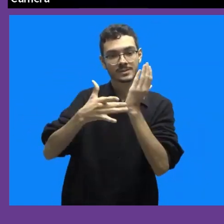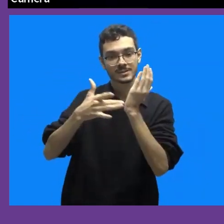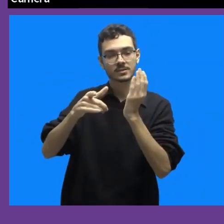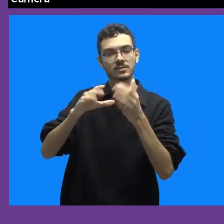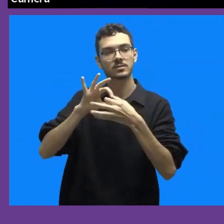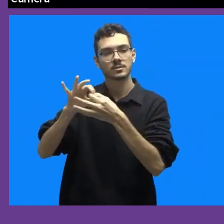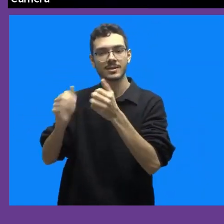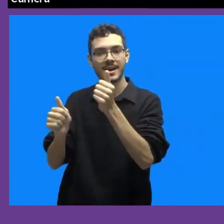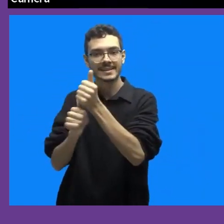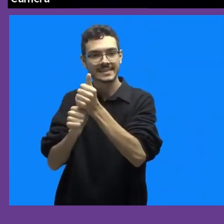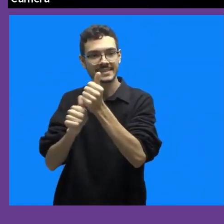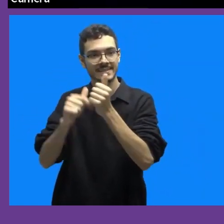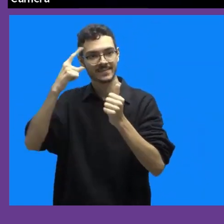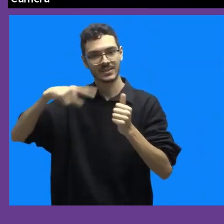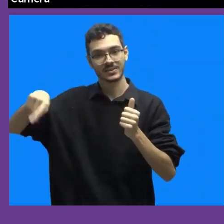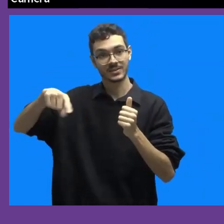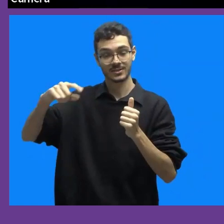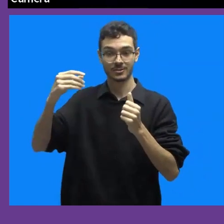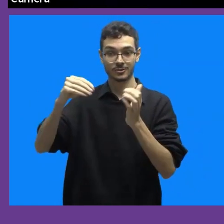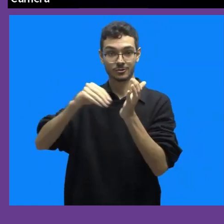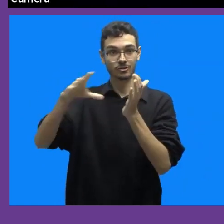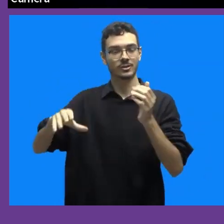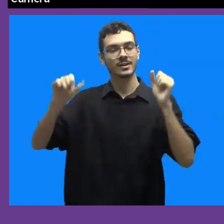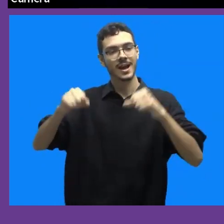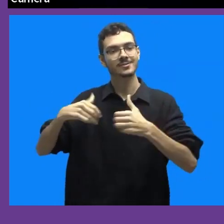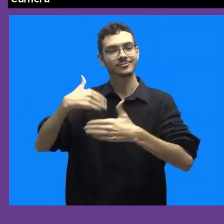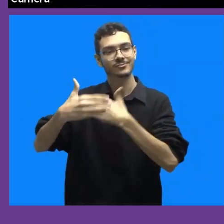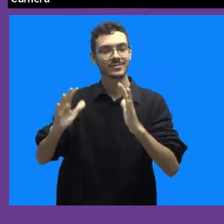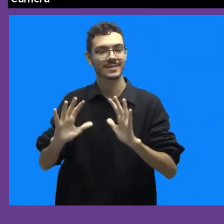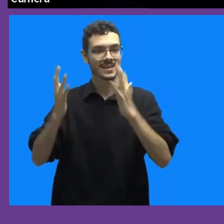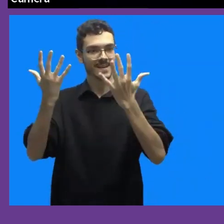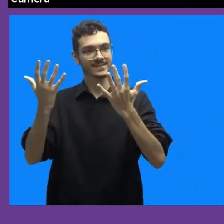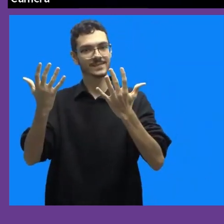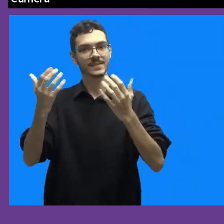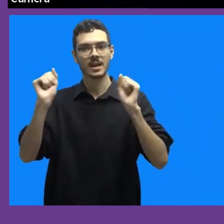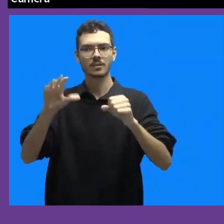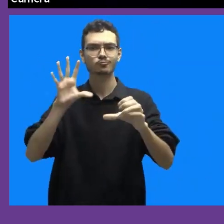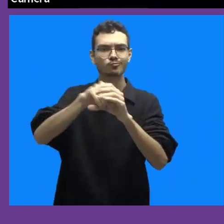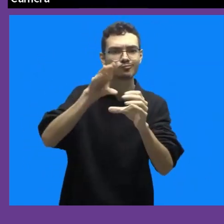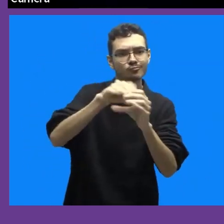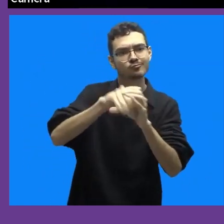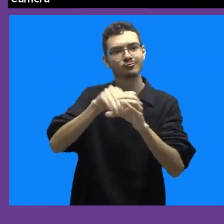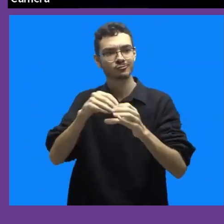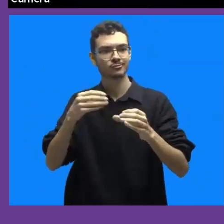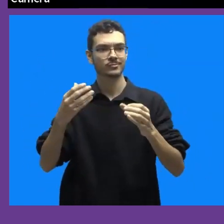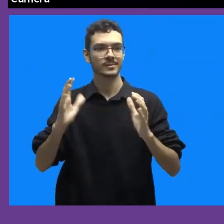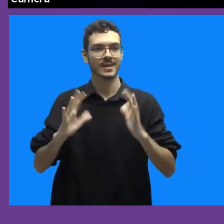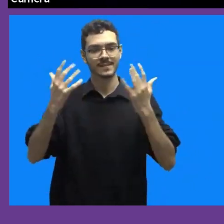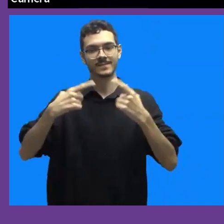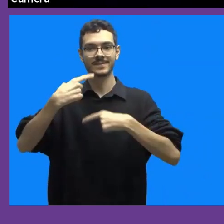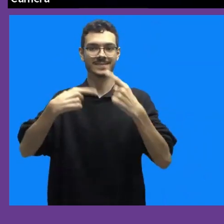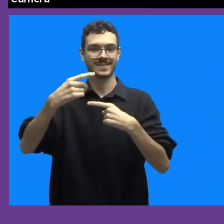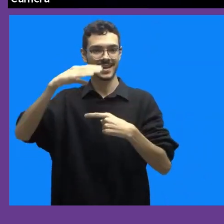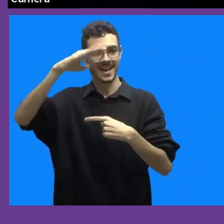addresses real-life needs by enabling independence and overcoming physical and cognitive barriers.